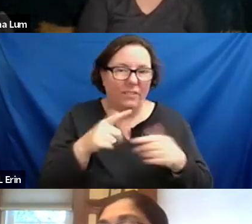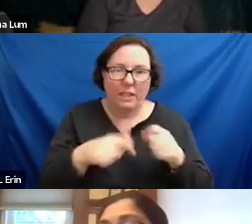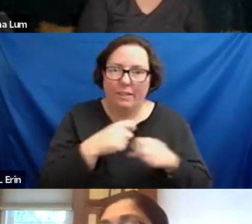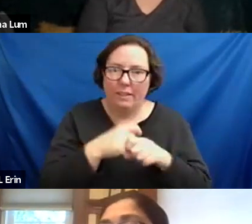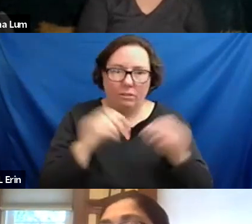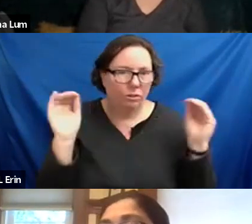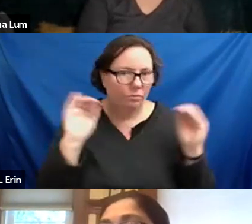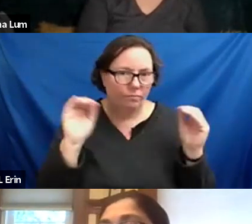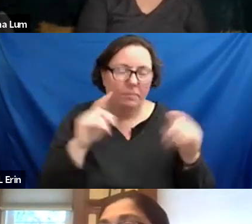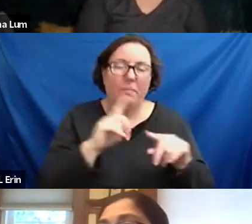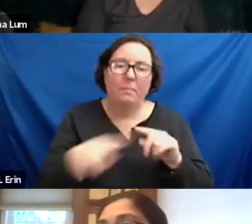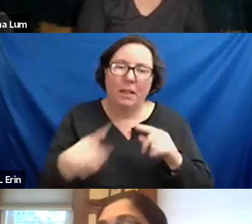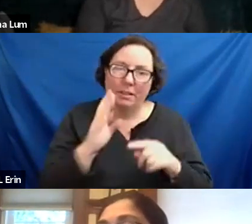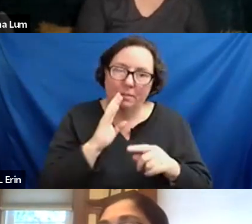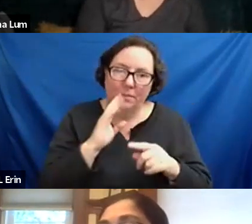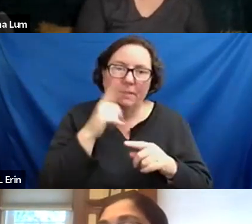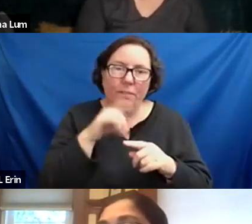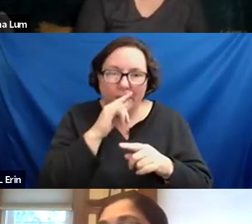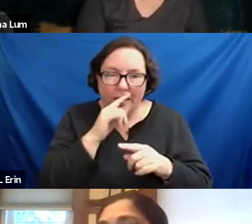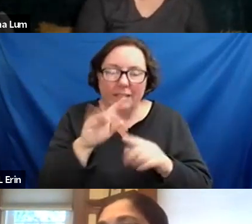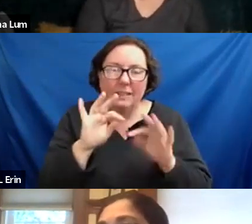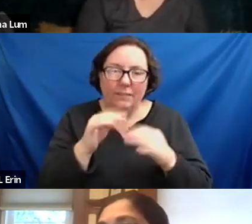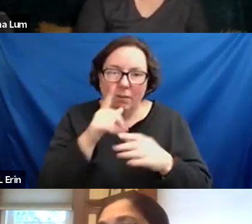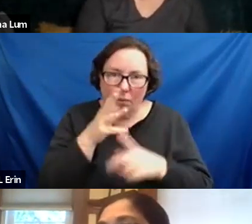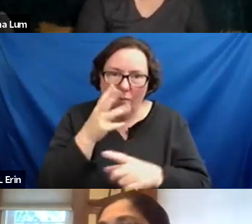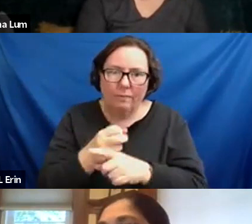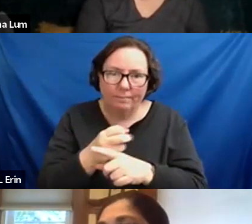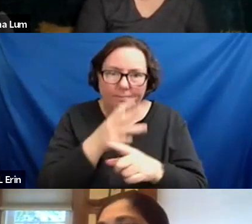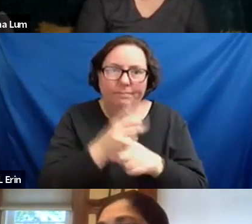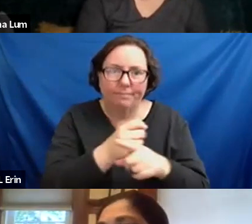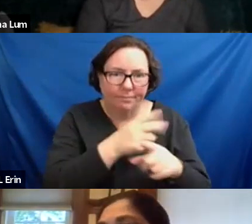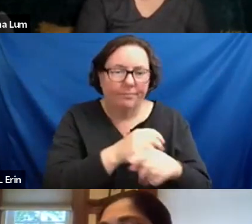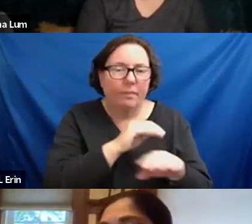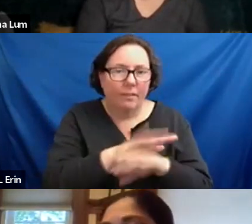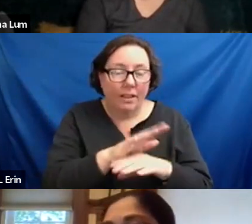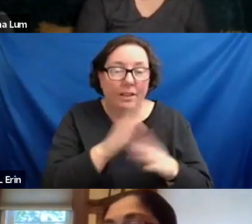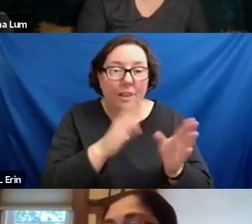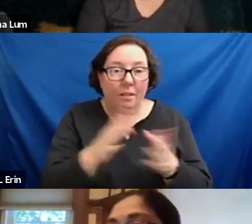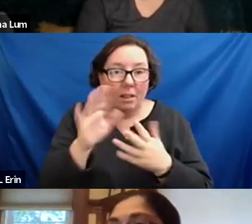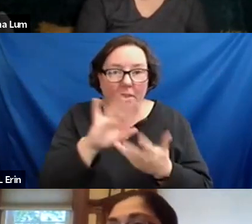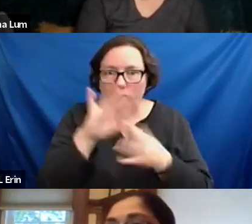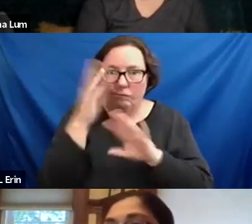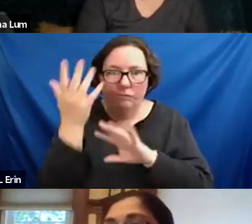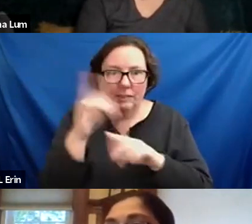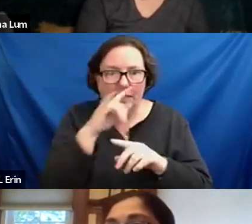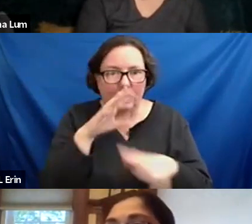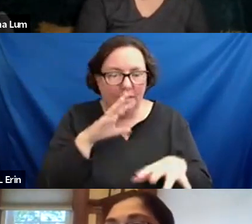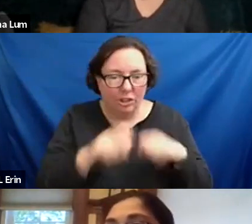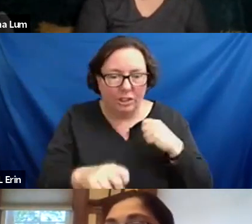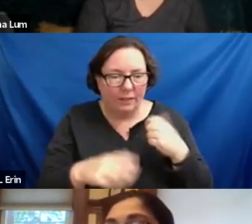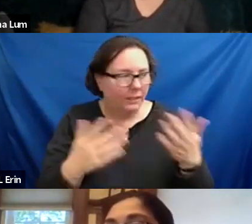school year, but I speak for the kids and families who have been affected. Plans have been upended and kids are